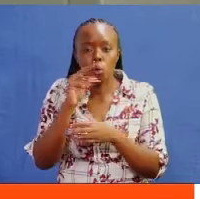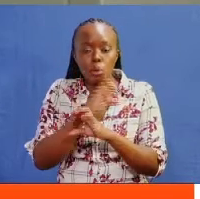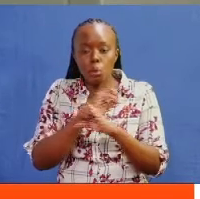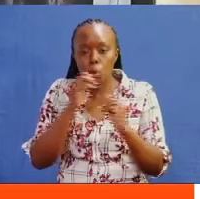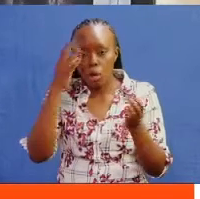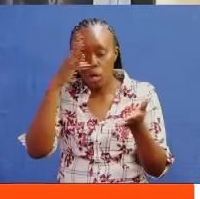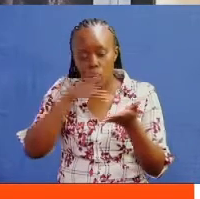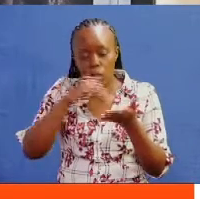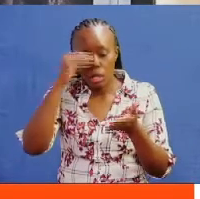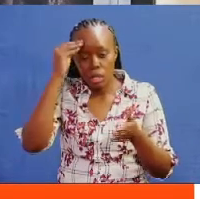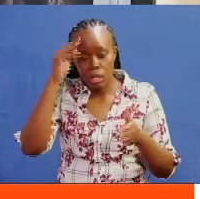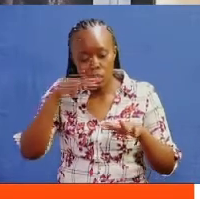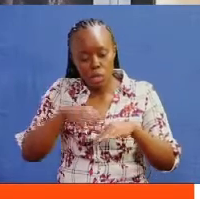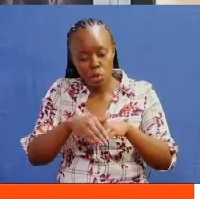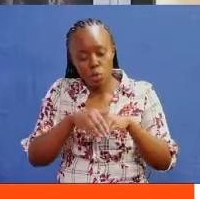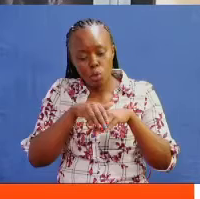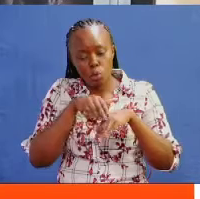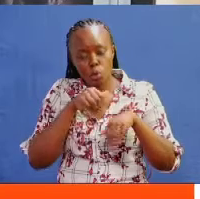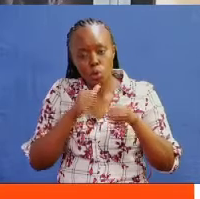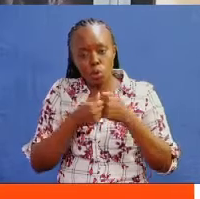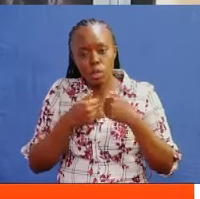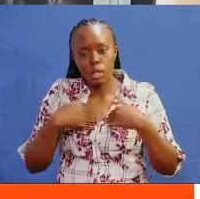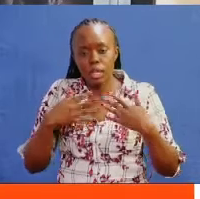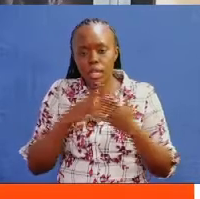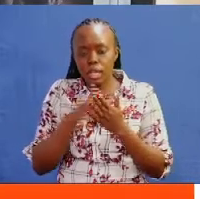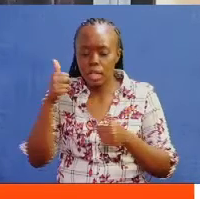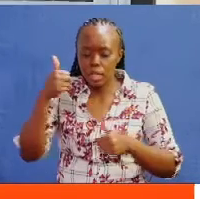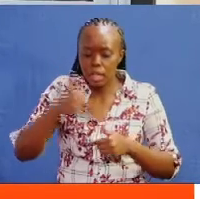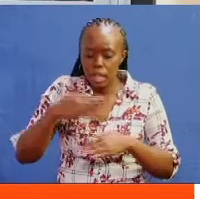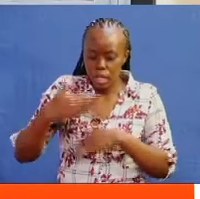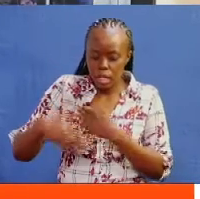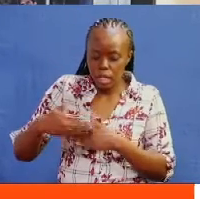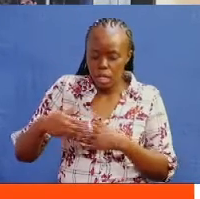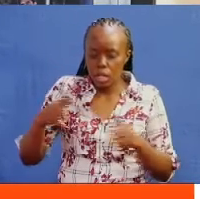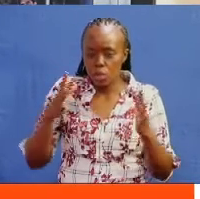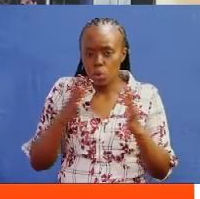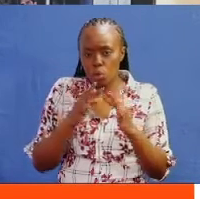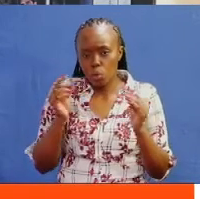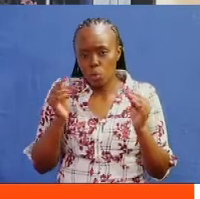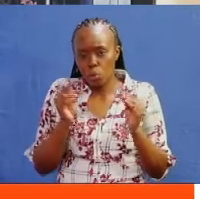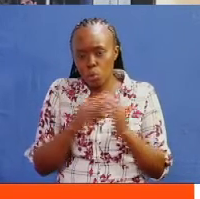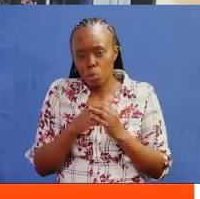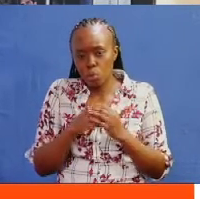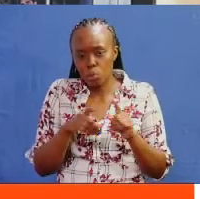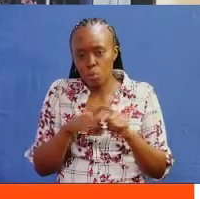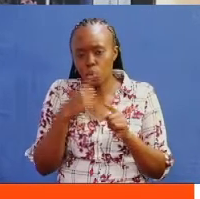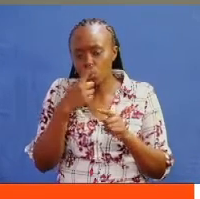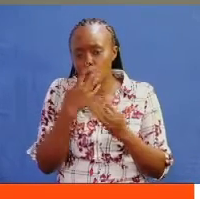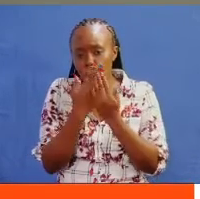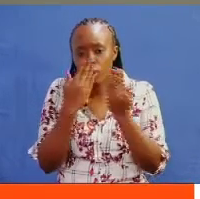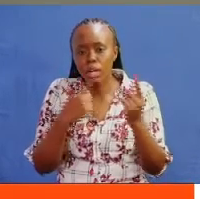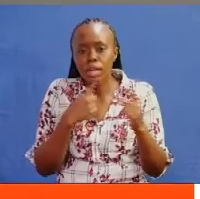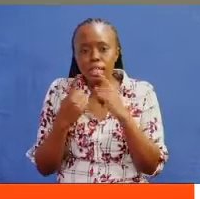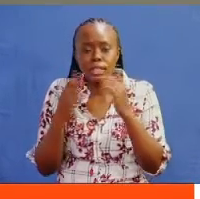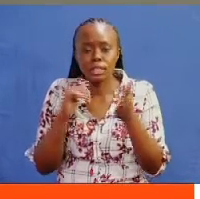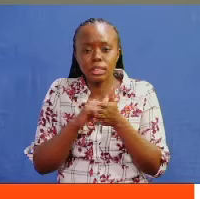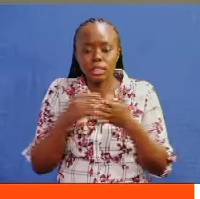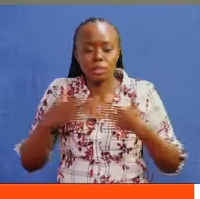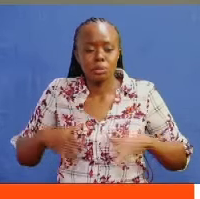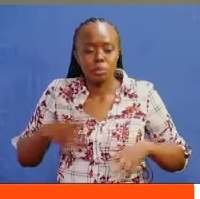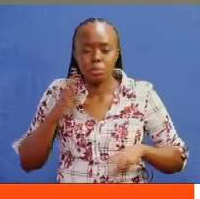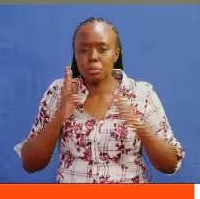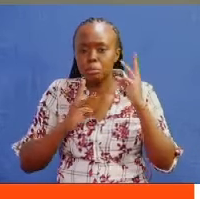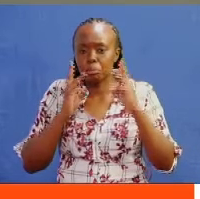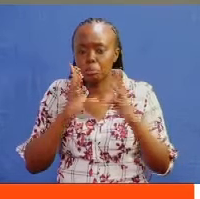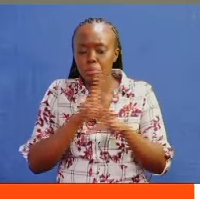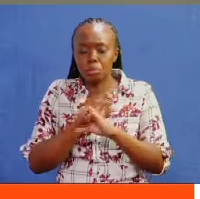that a delay in getting the jab has any side effects. One thing I would say is that people should not be worried if they don't get